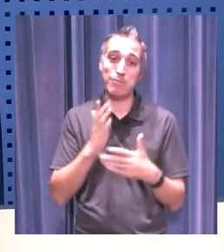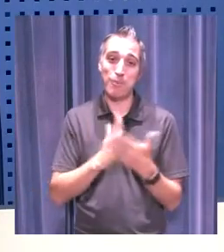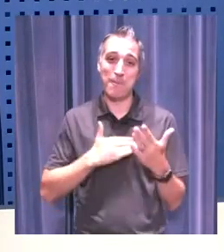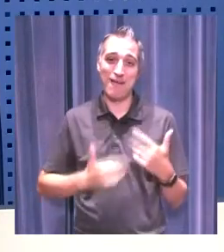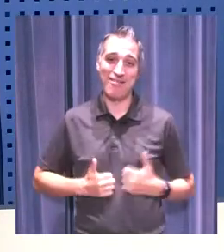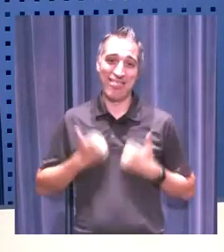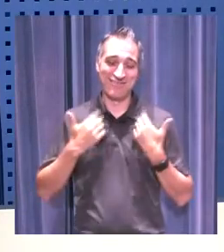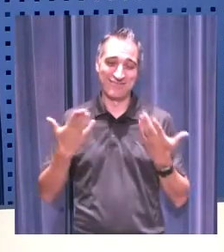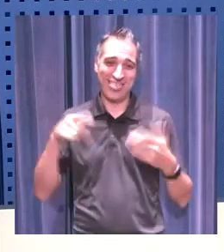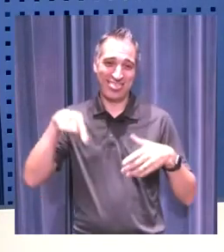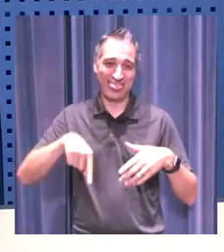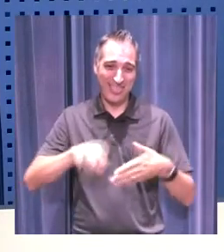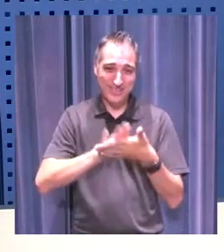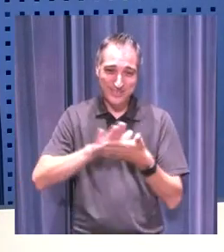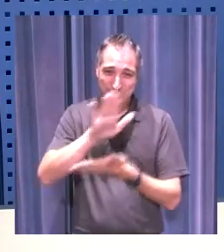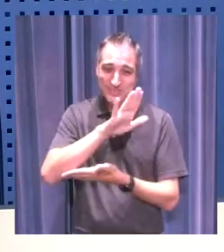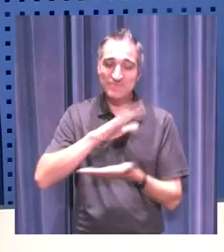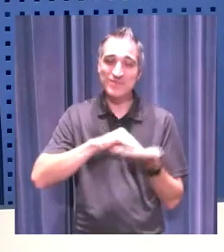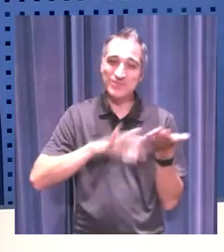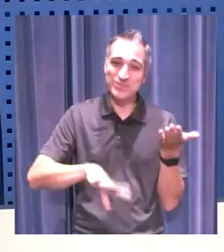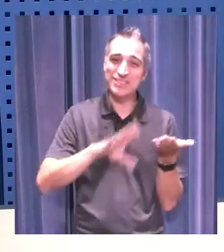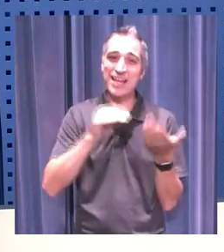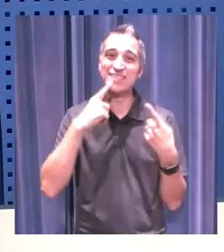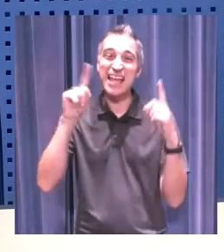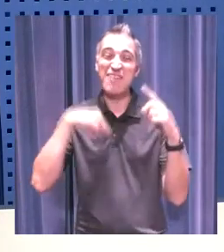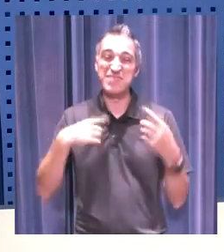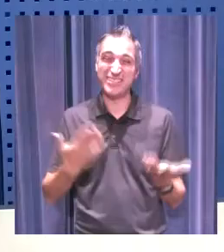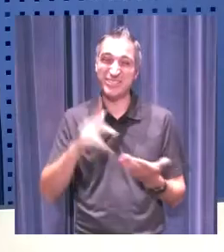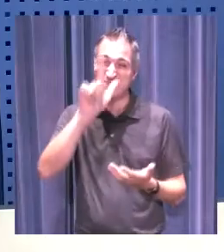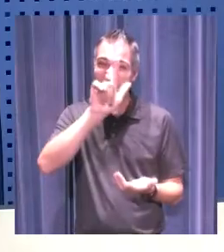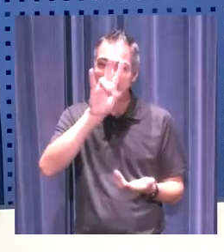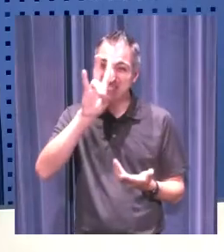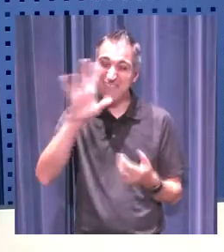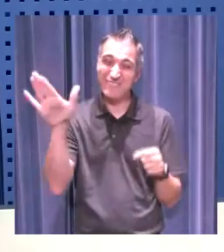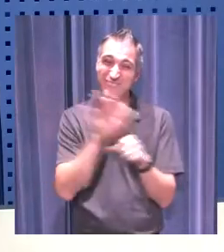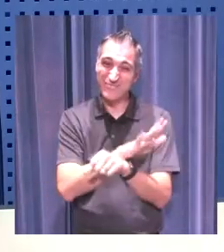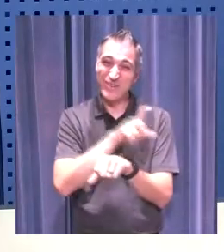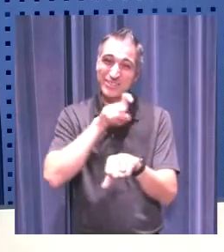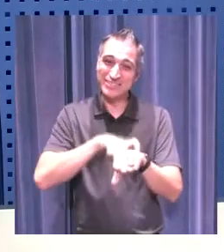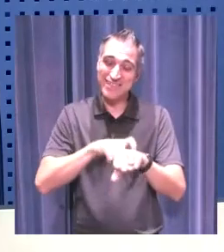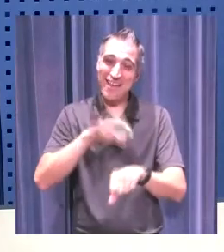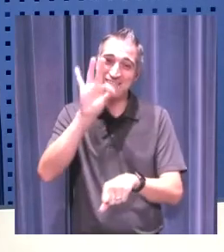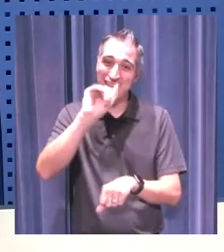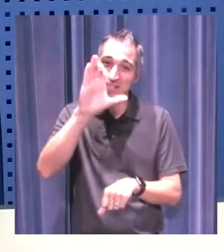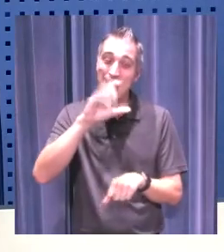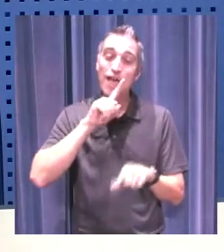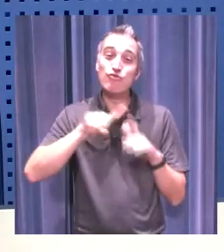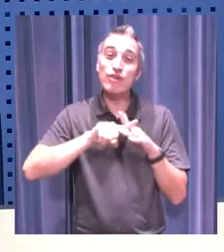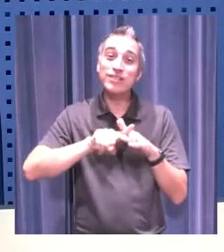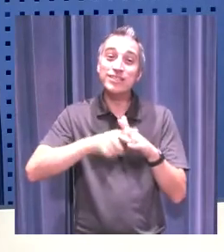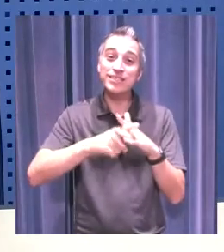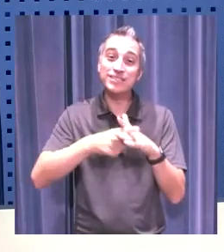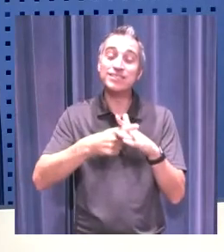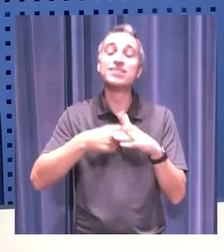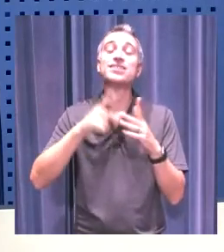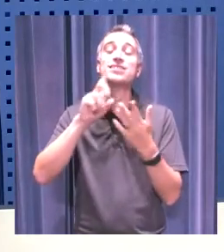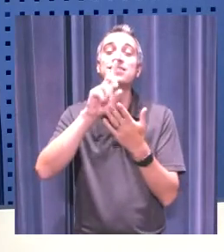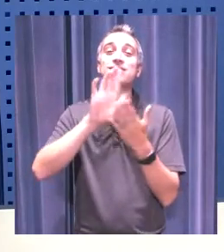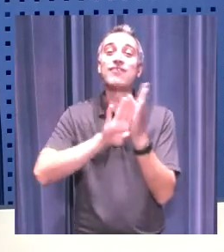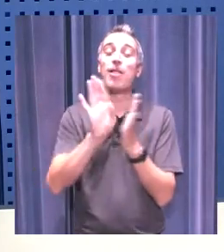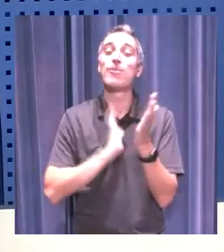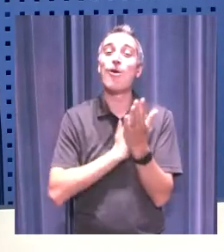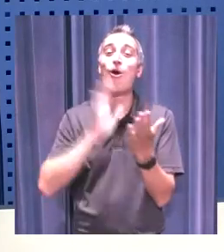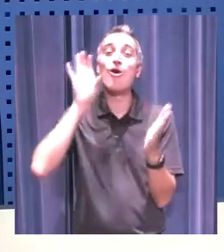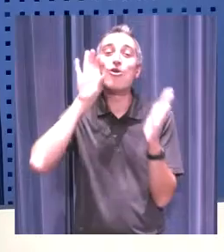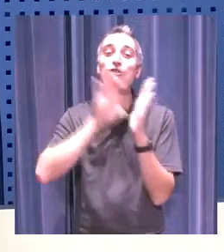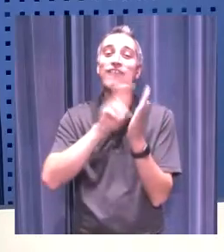and their success. I've been here 27 years as full-time faculty and original developer of our graphic design program, and